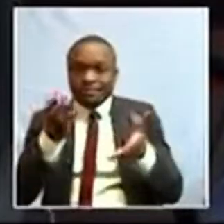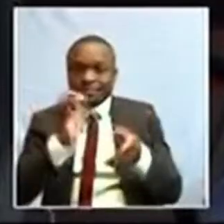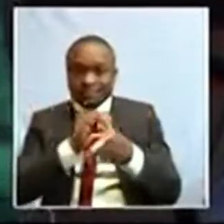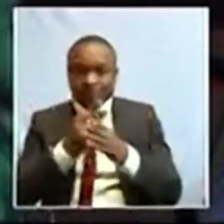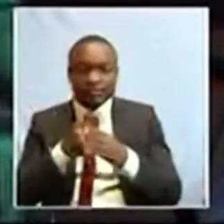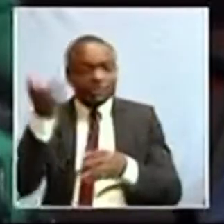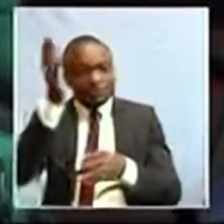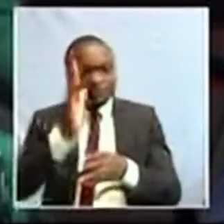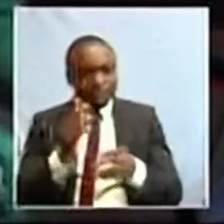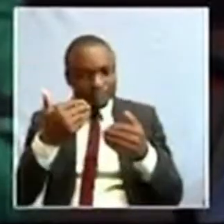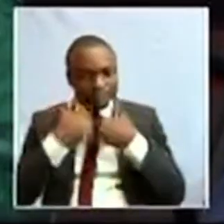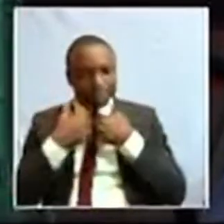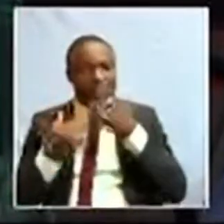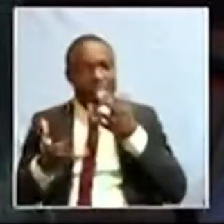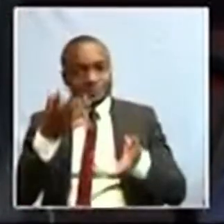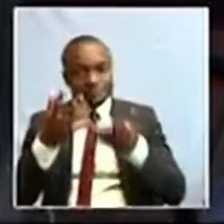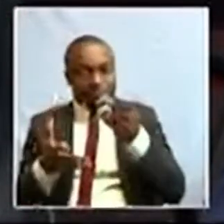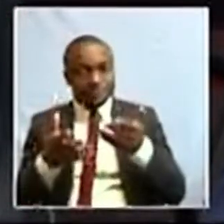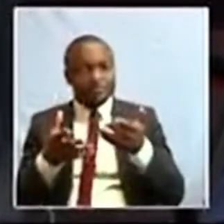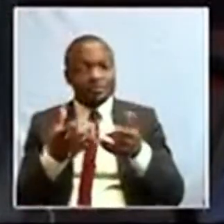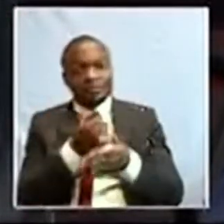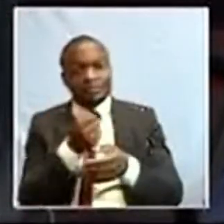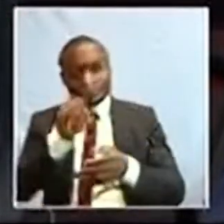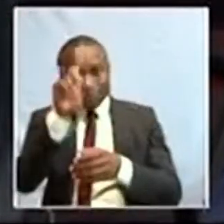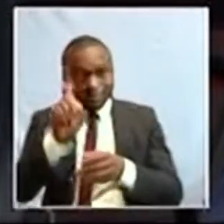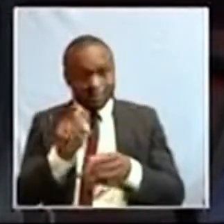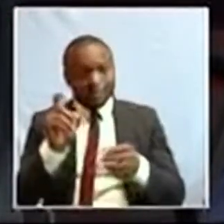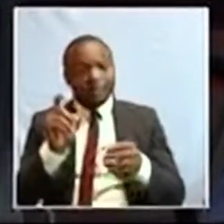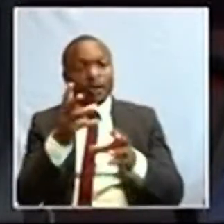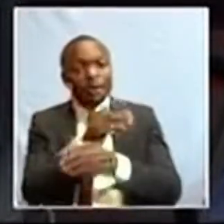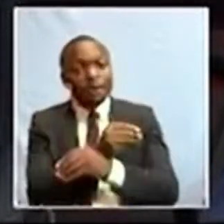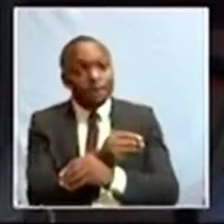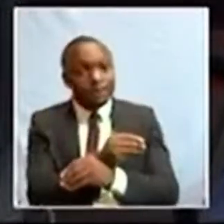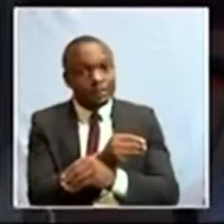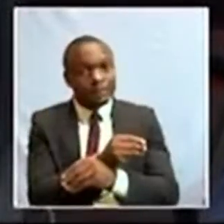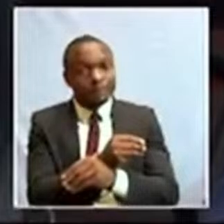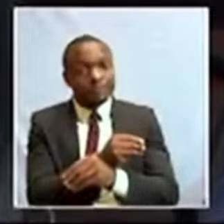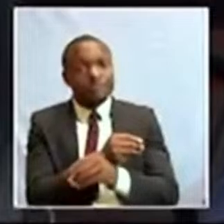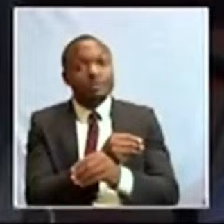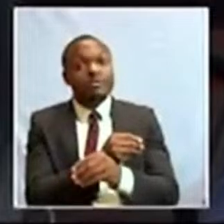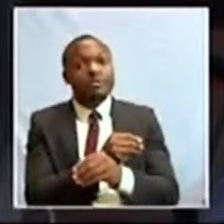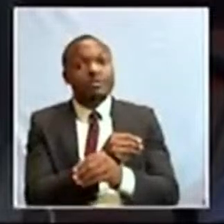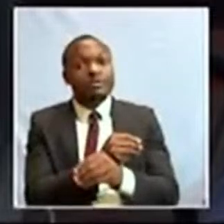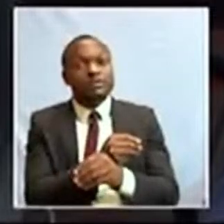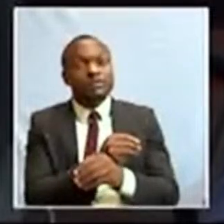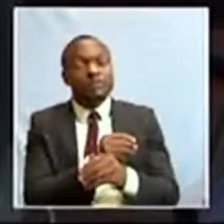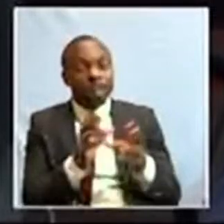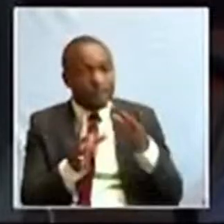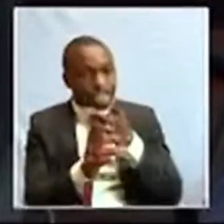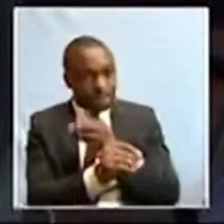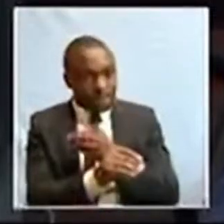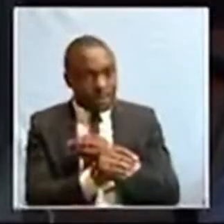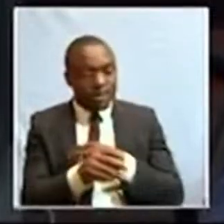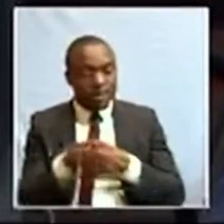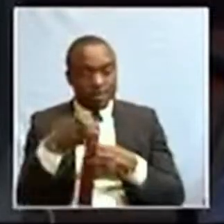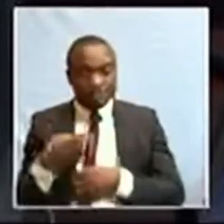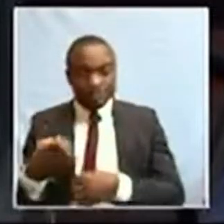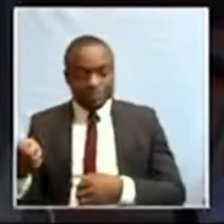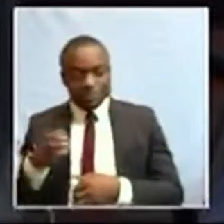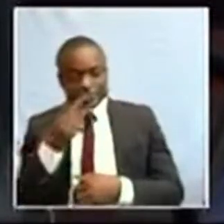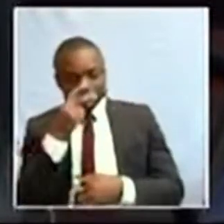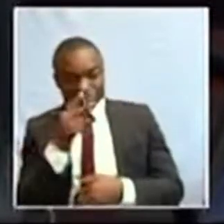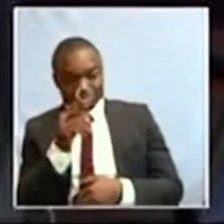in regard to missing equipment, I've seen the fire tender is not even there. So what happens in the event that